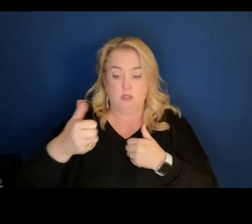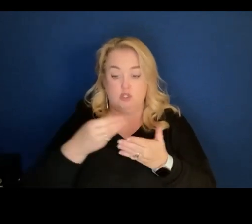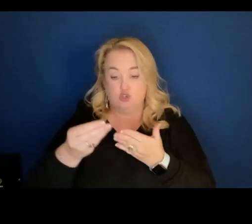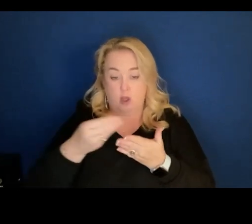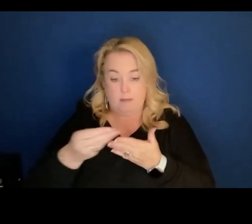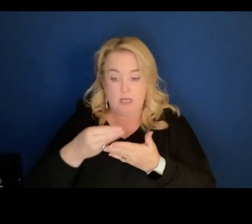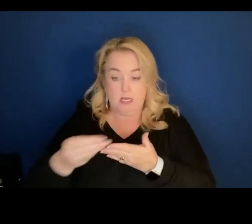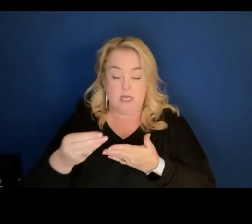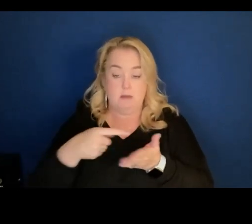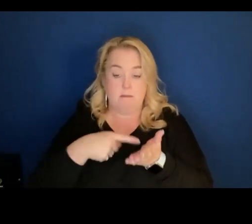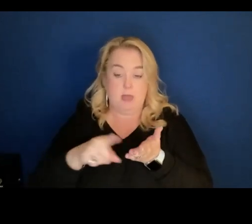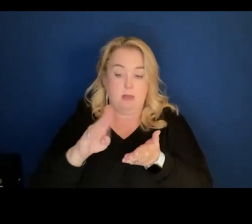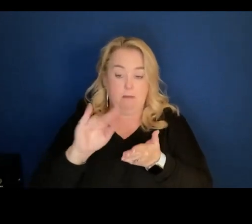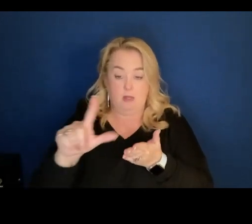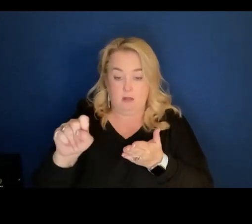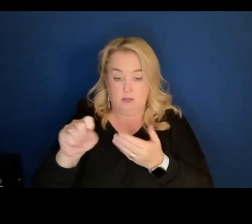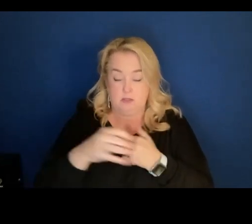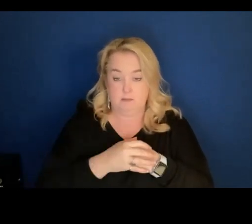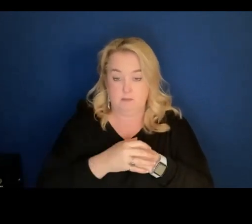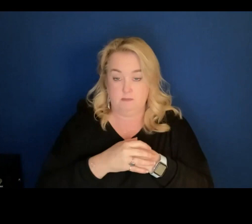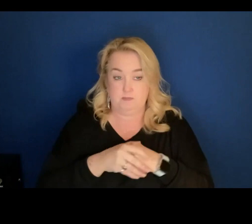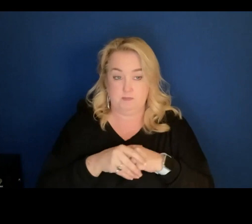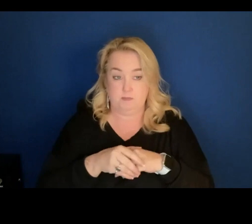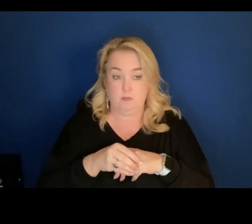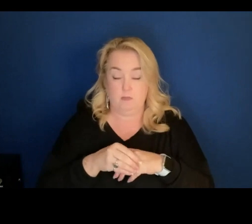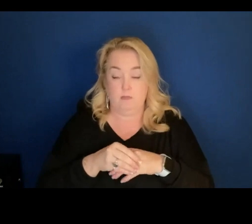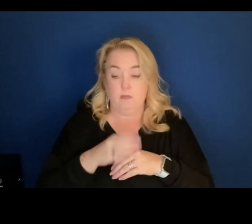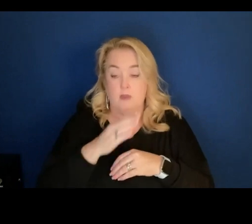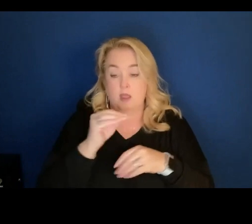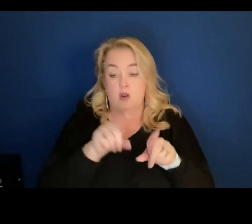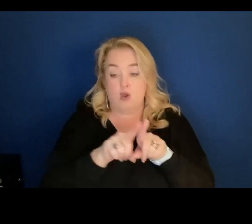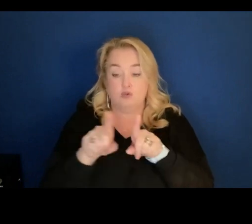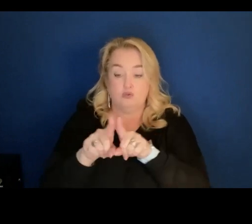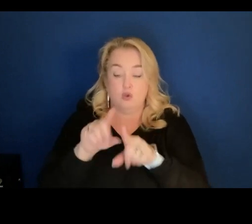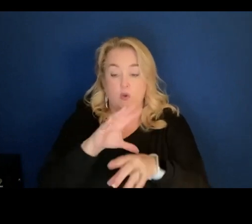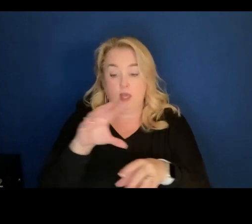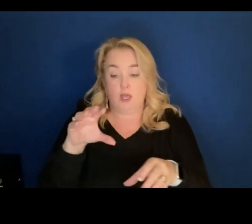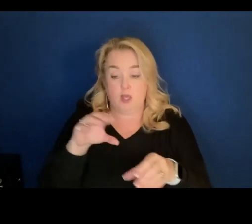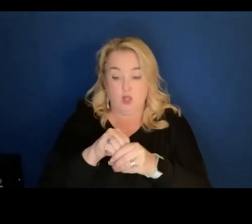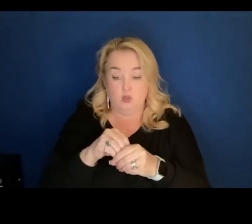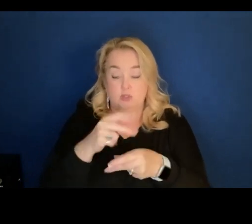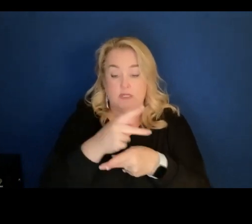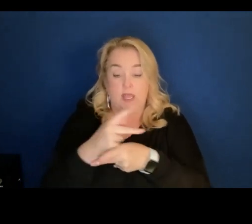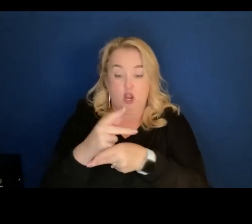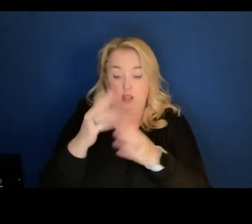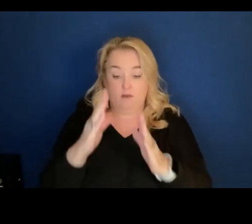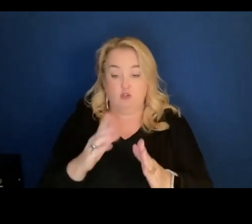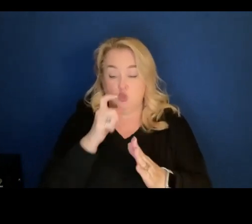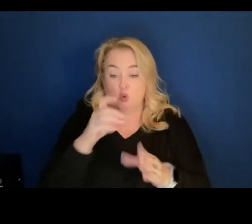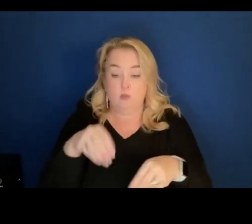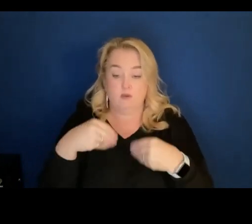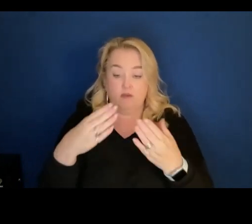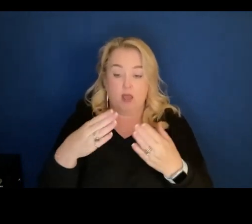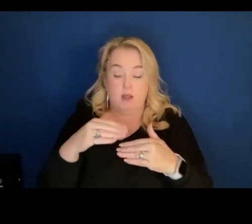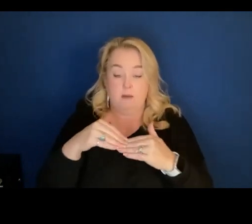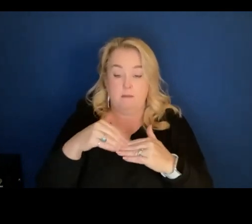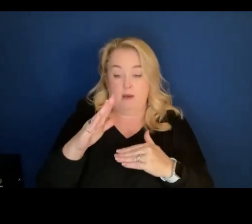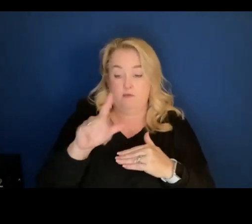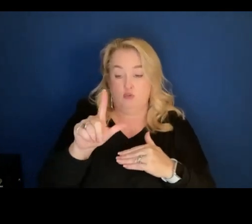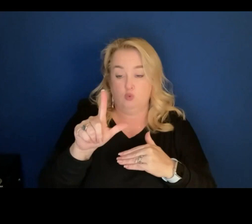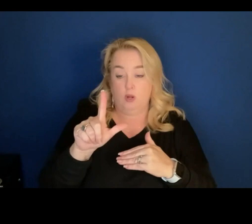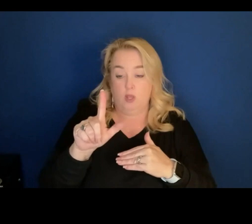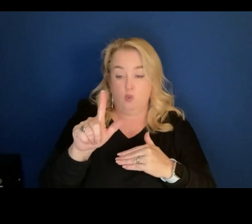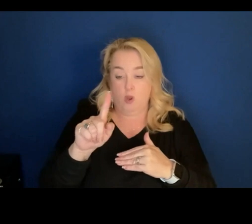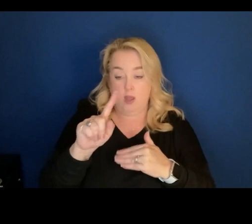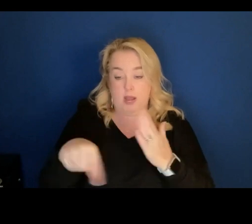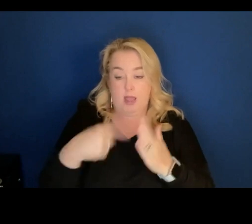shopping, or paying bills. Finally, this also includes caregivers who provide 21 or more hours of care,